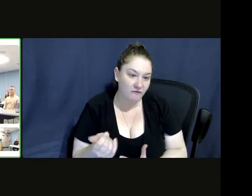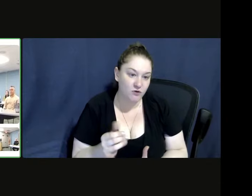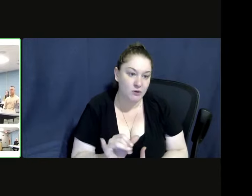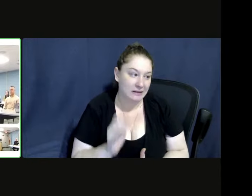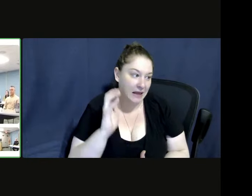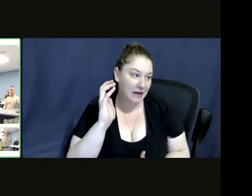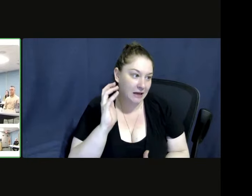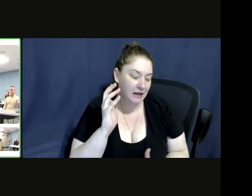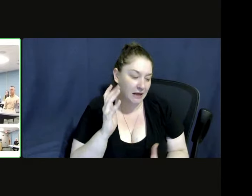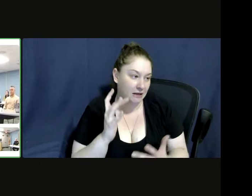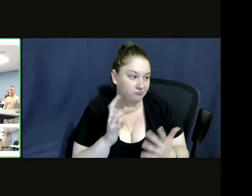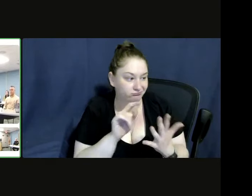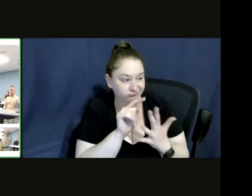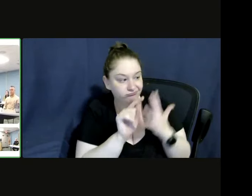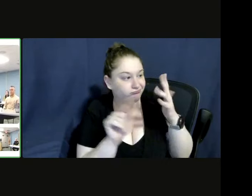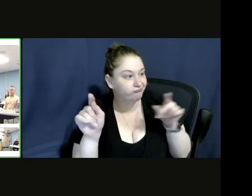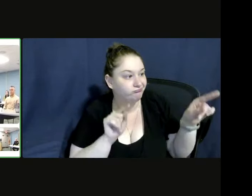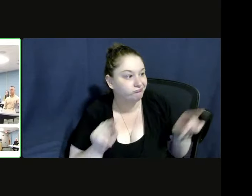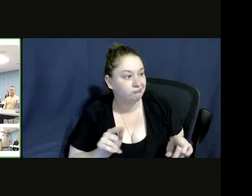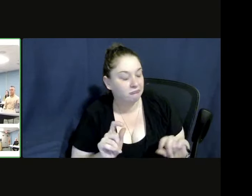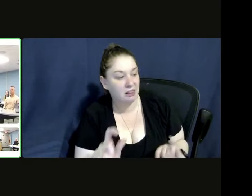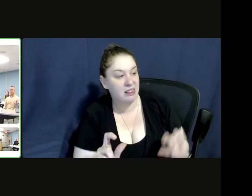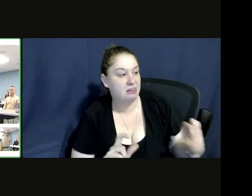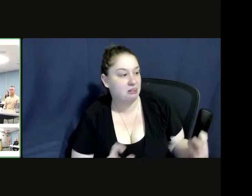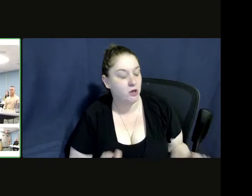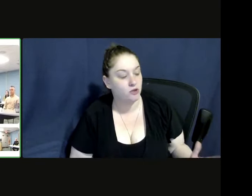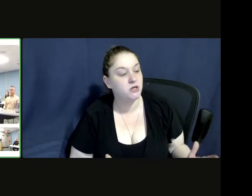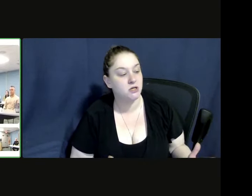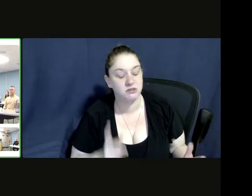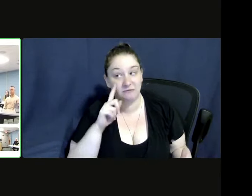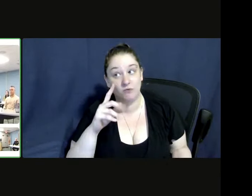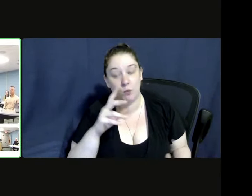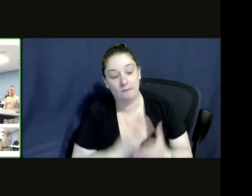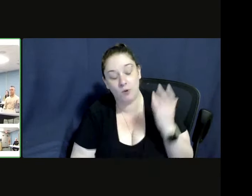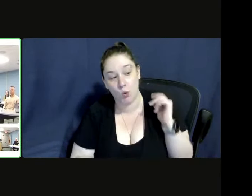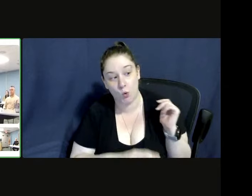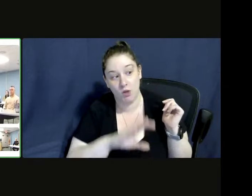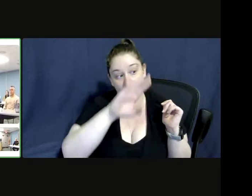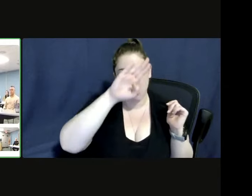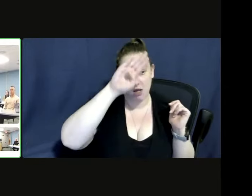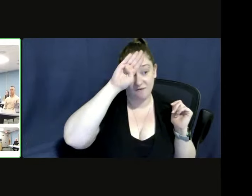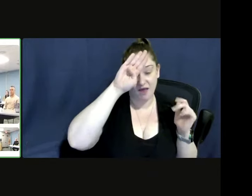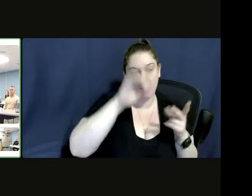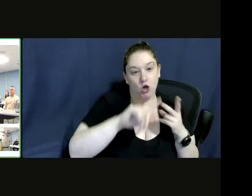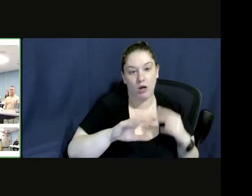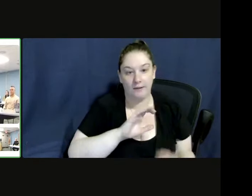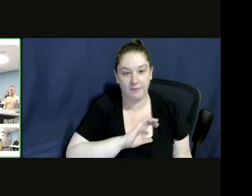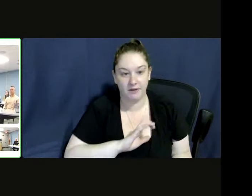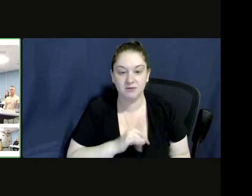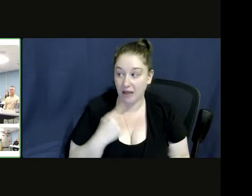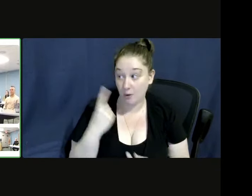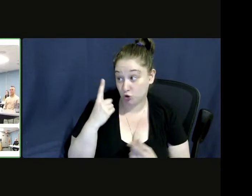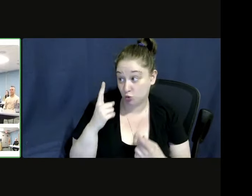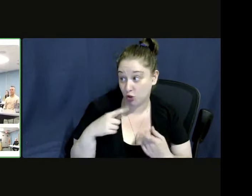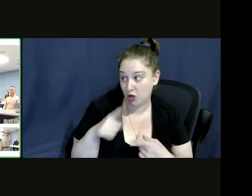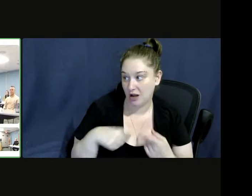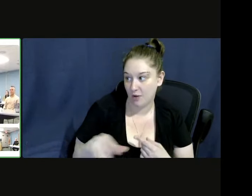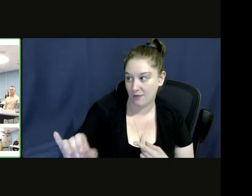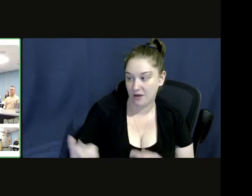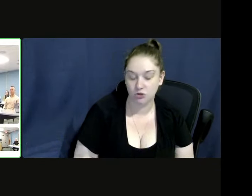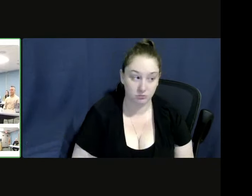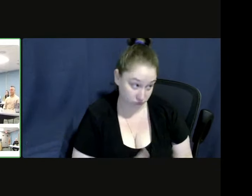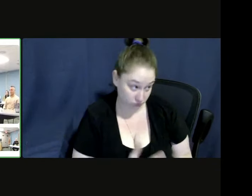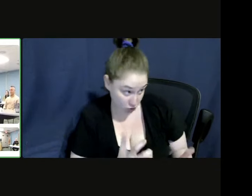things, and I was curious what those were for both police and fire. Yeah, I was curious about that one too. Oh, okay. You want the answer